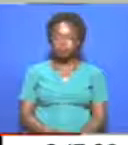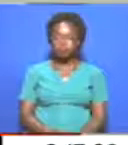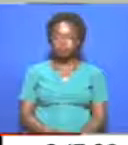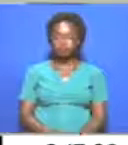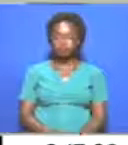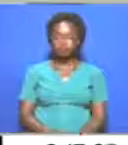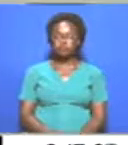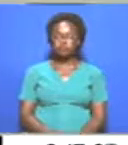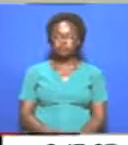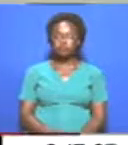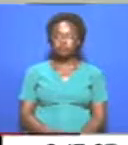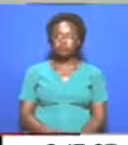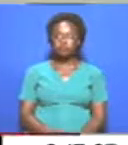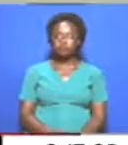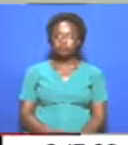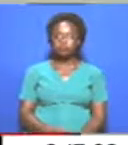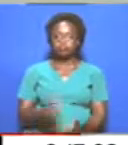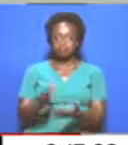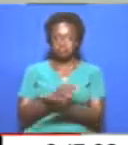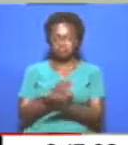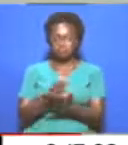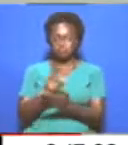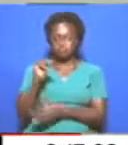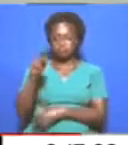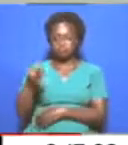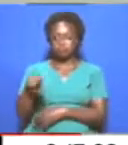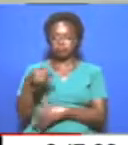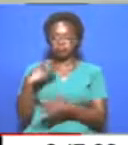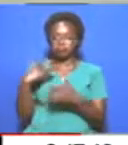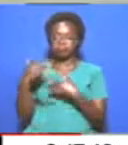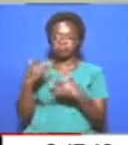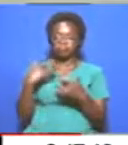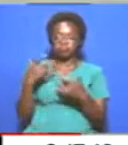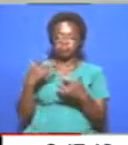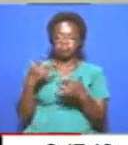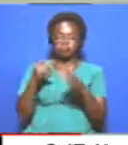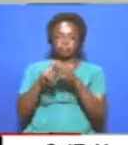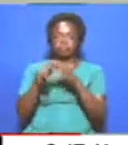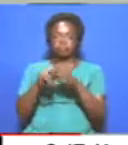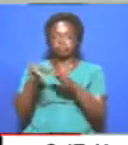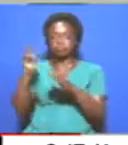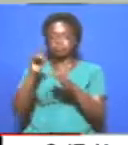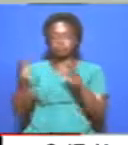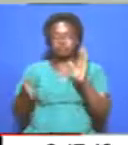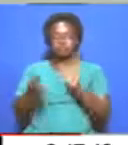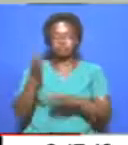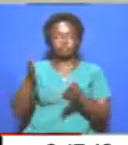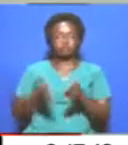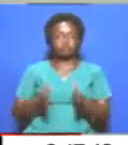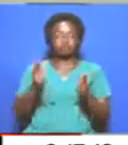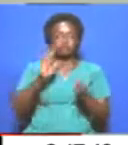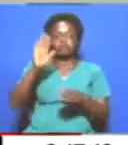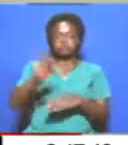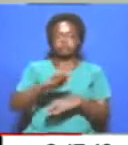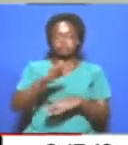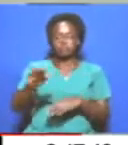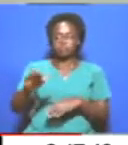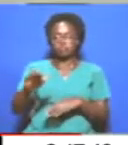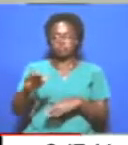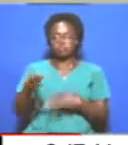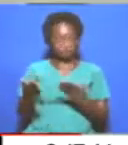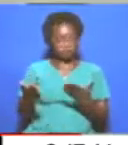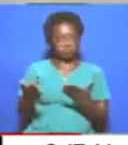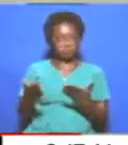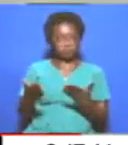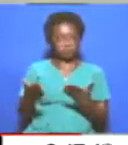Now, a section of MPs has raised concern over the proximity of the Nairobi Expressway to Parliament. The legislators, led by